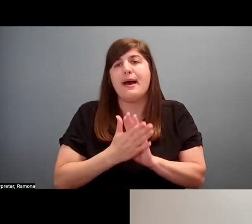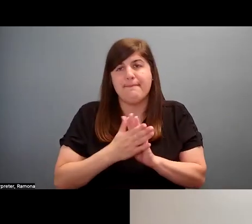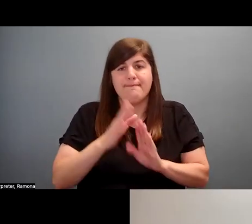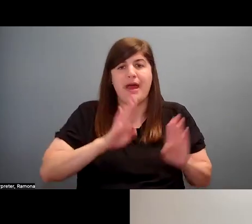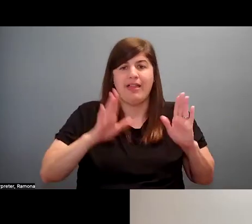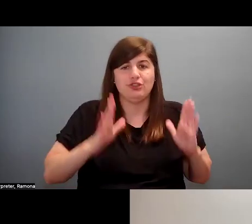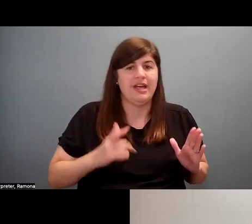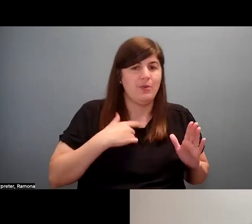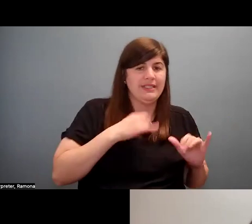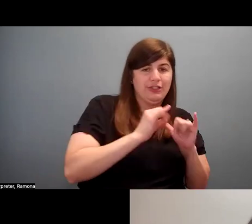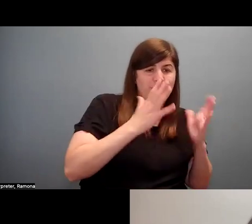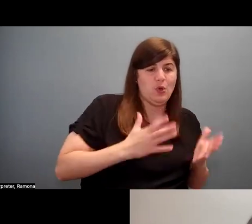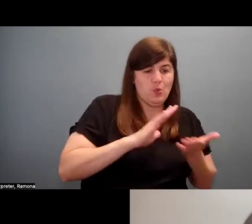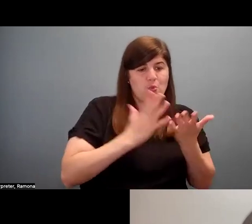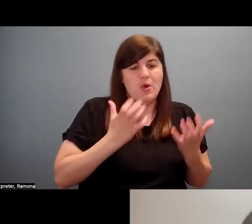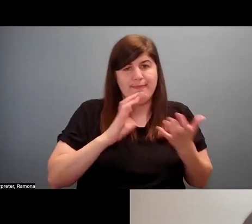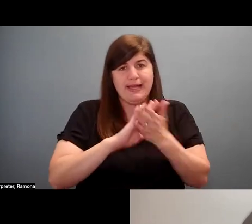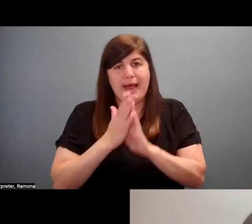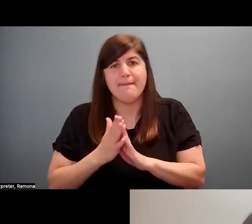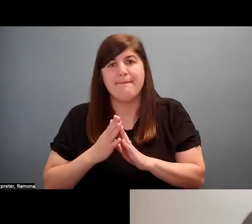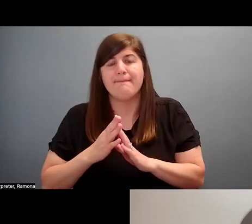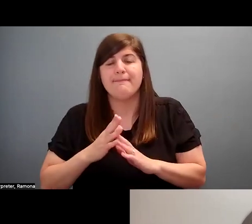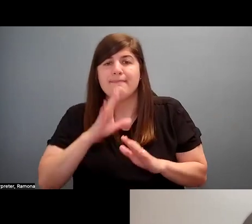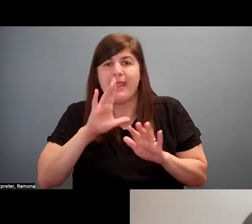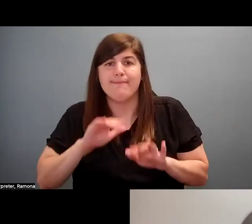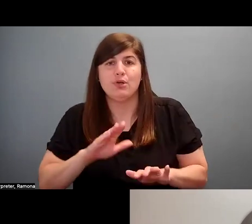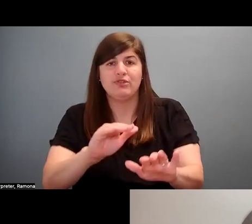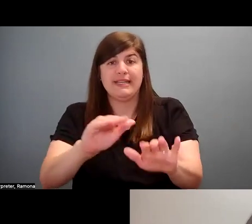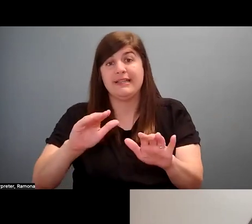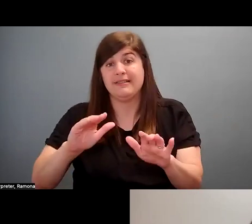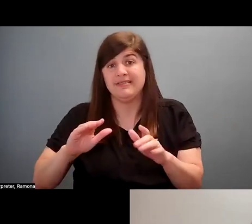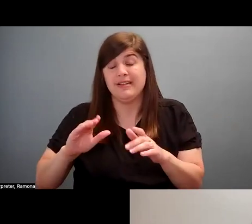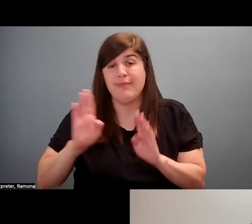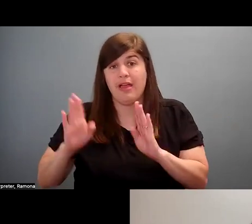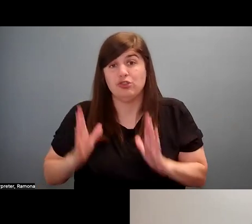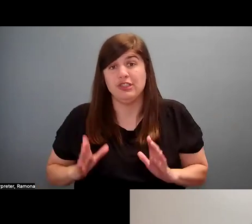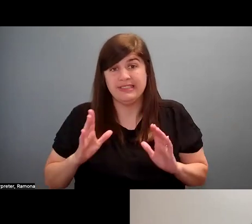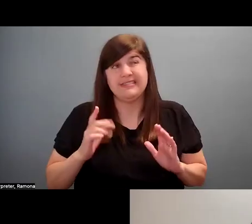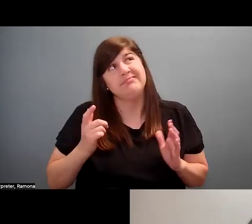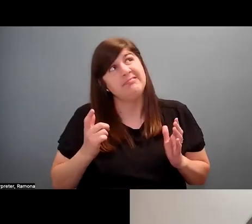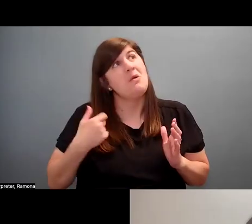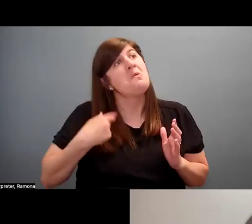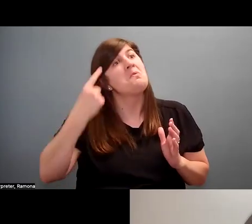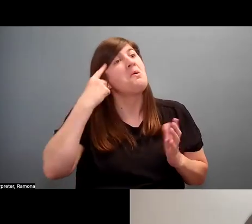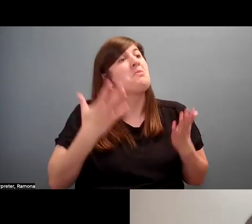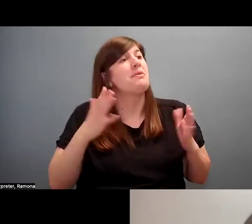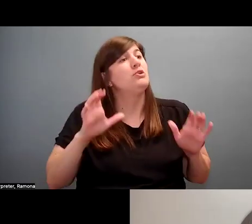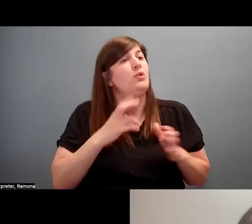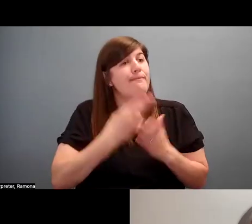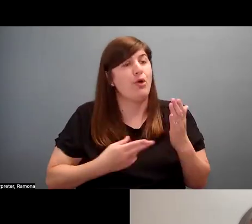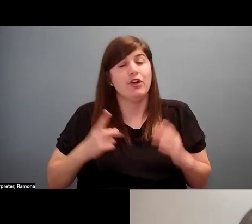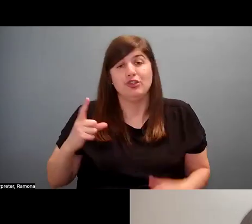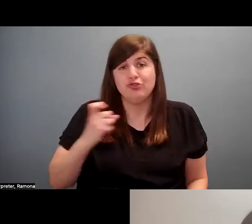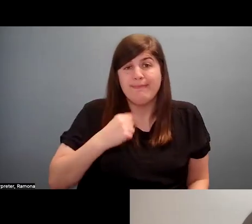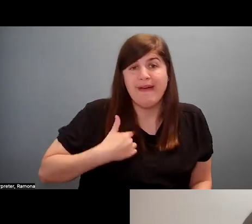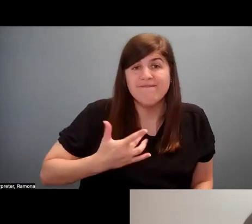be a marine biologist. And I thought, can I do both? And the answer is yes, you can do both. And shrimp are my favorite animal. So I thought,